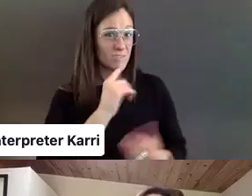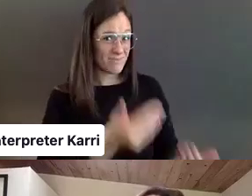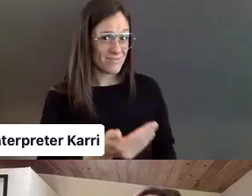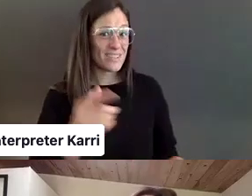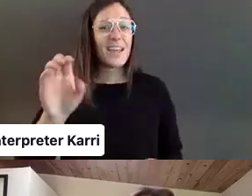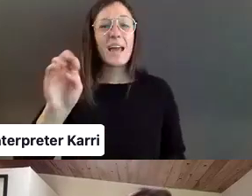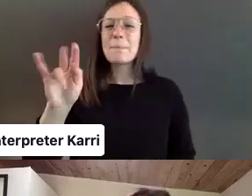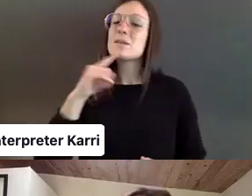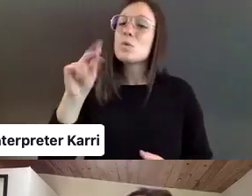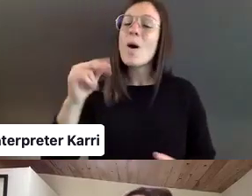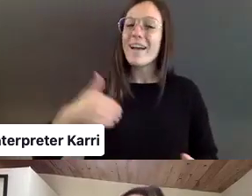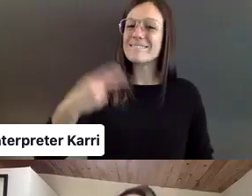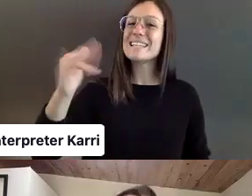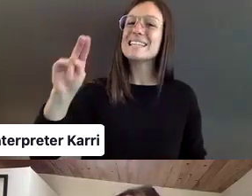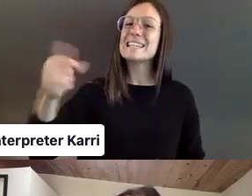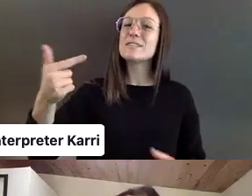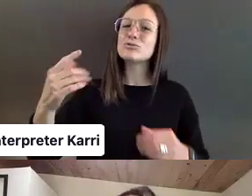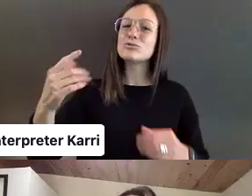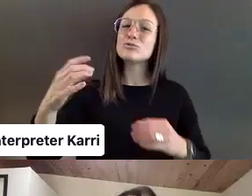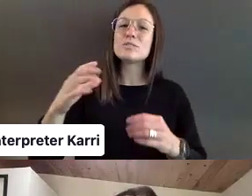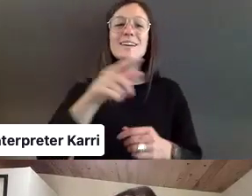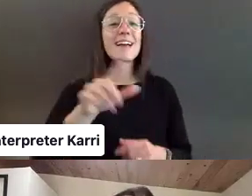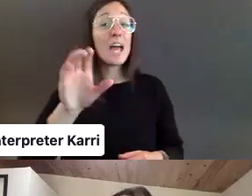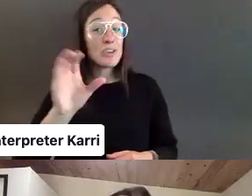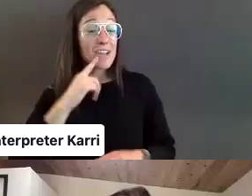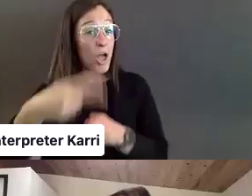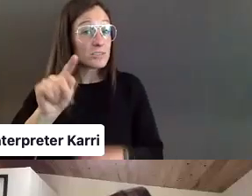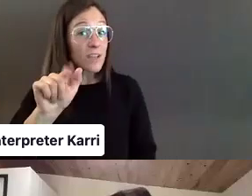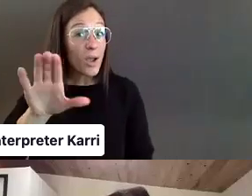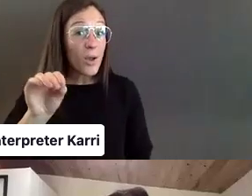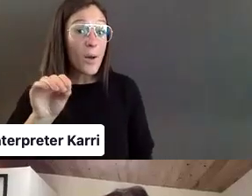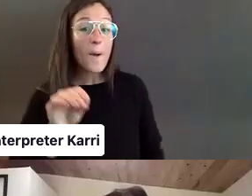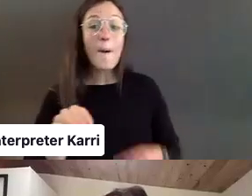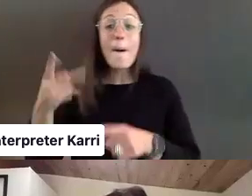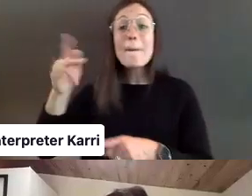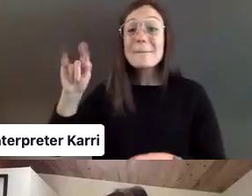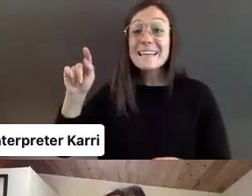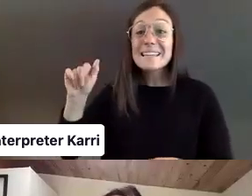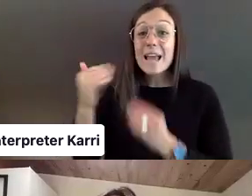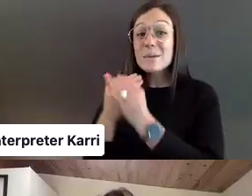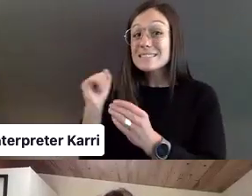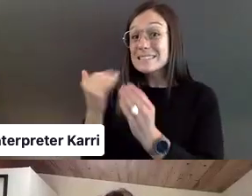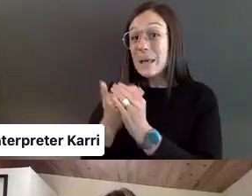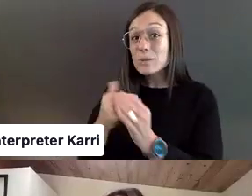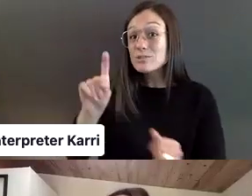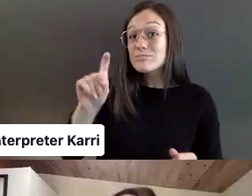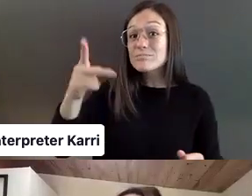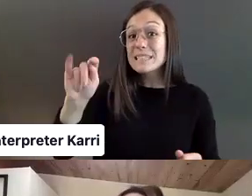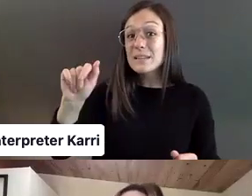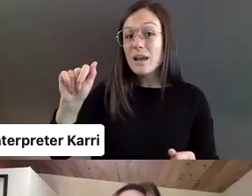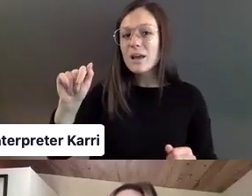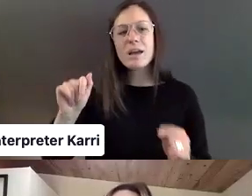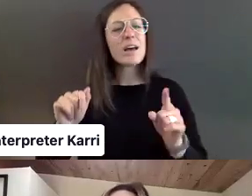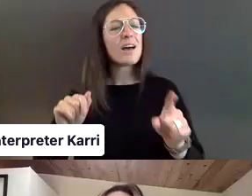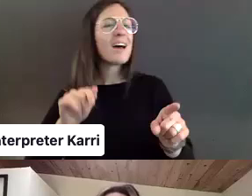like a hinge there. Is it a taco? I don't know. Is a pita sandwich a sandwich? Well, it's called